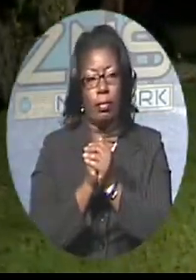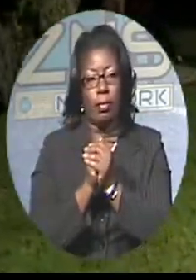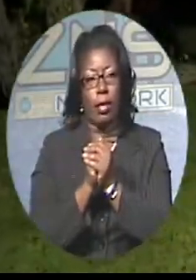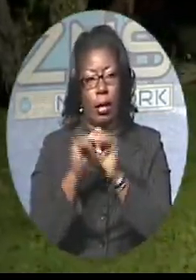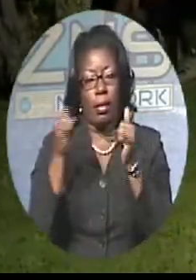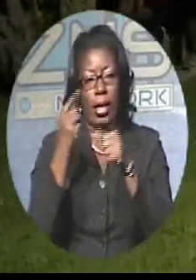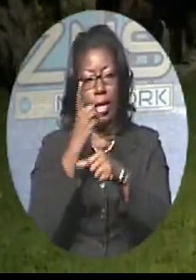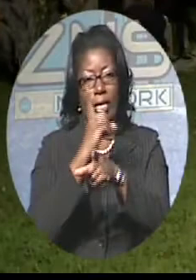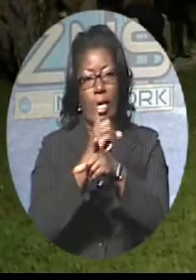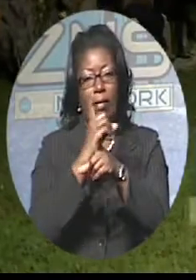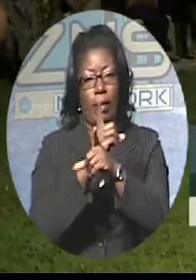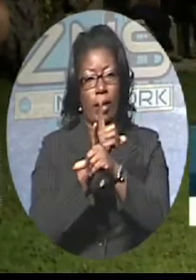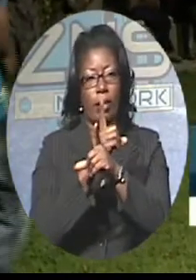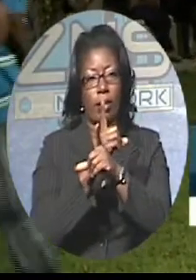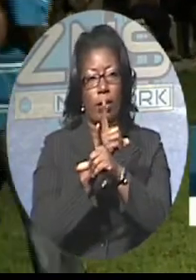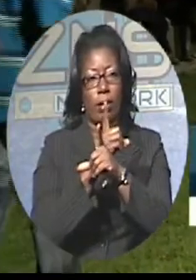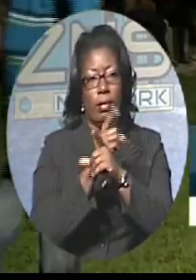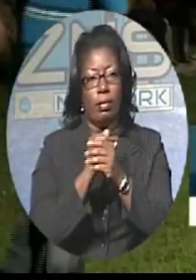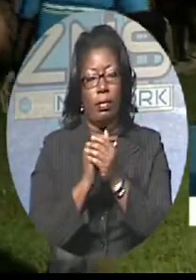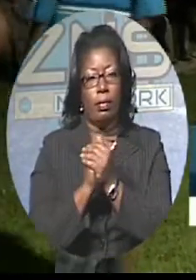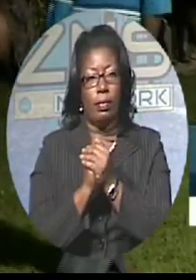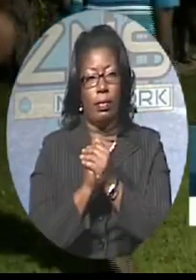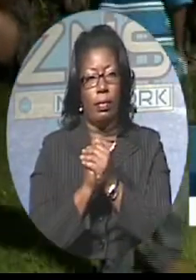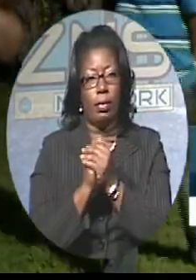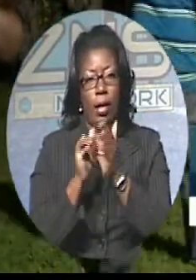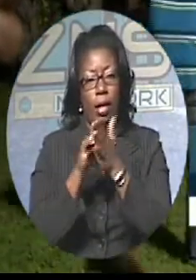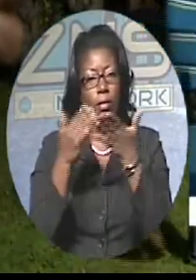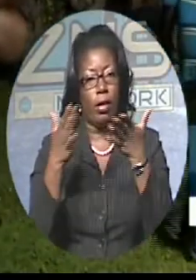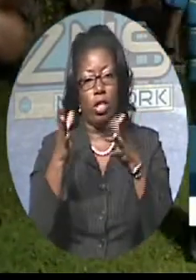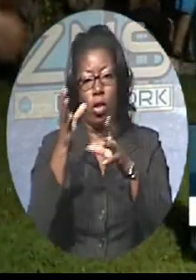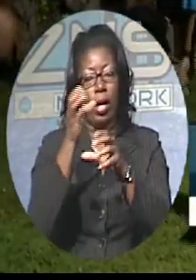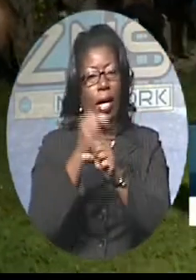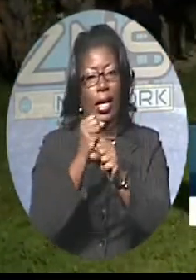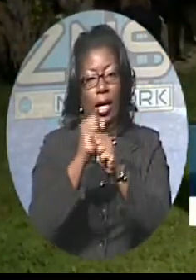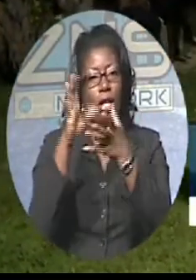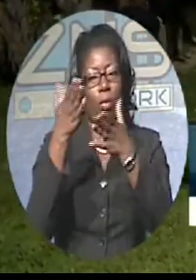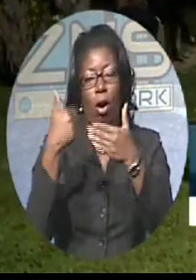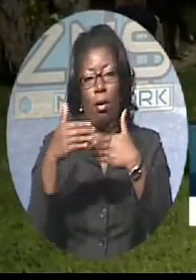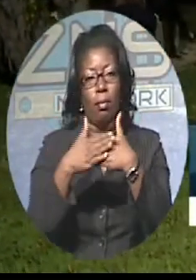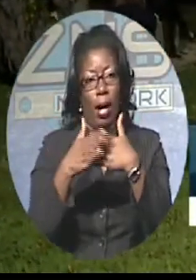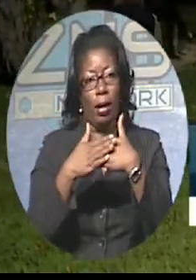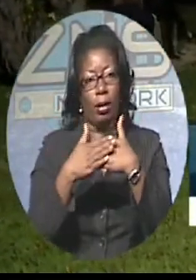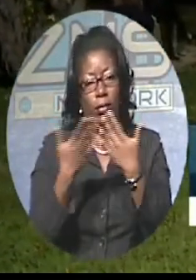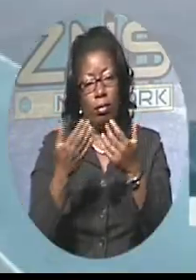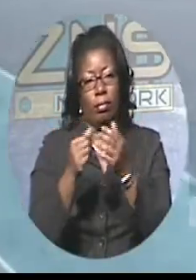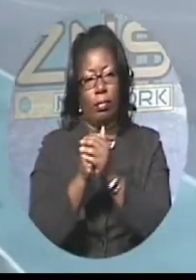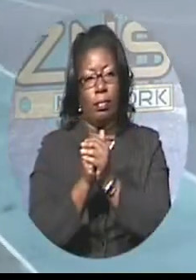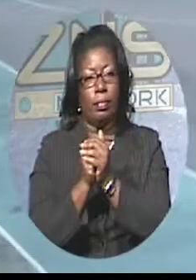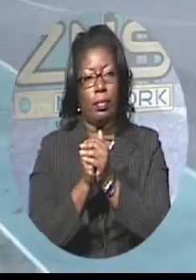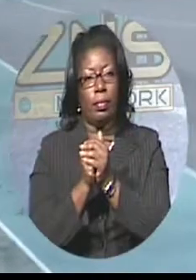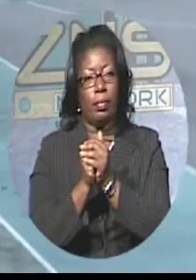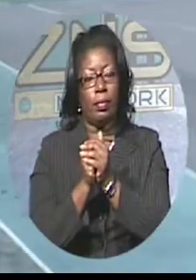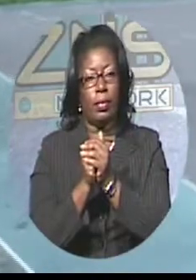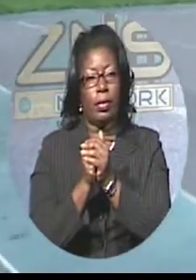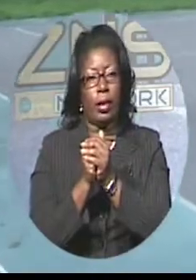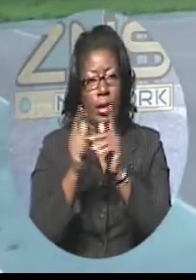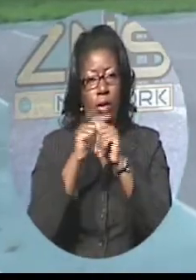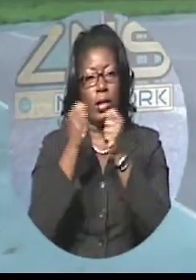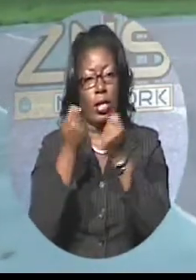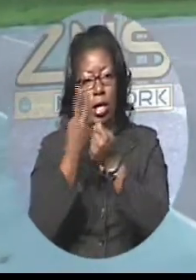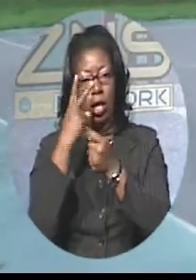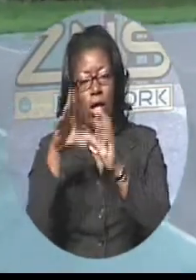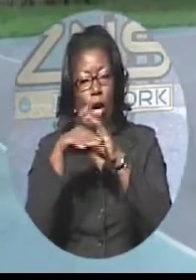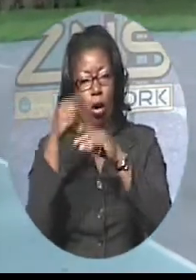Defense, getting back on defense. And that's about it, and rebounding, basically. We should be able to handle this guy. Banquet Bomb is the team to look out for.